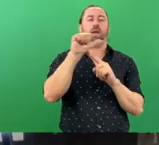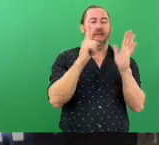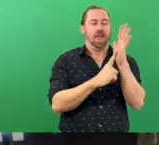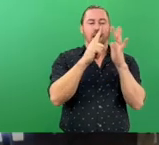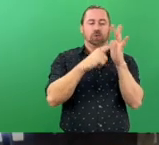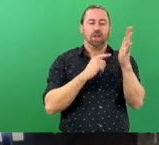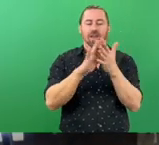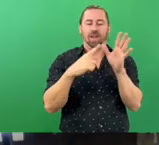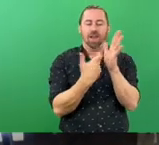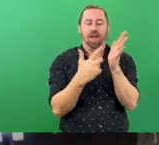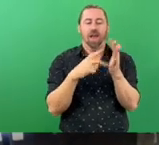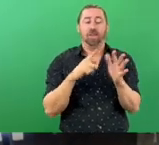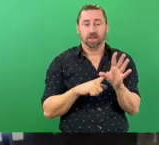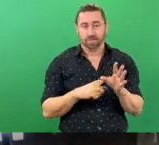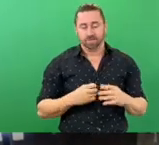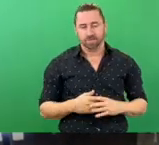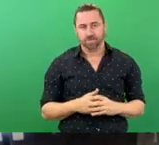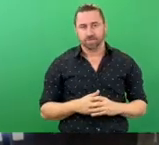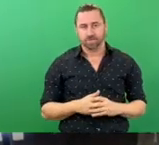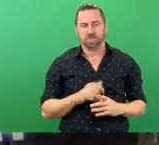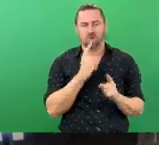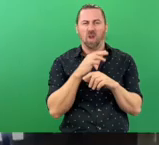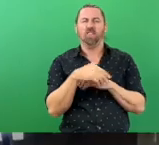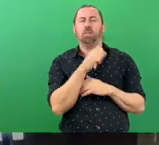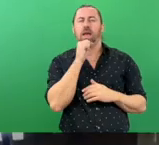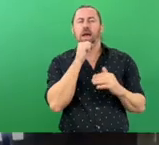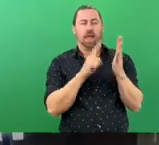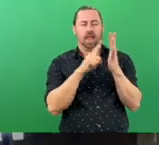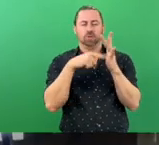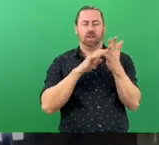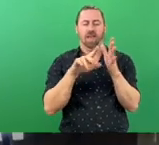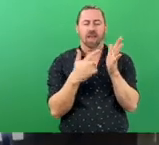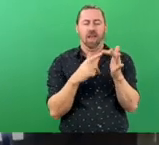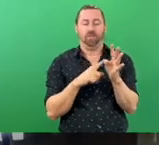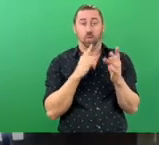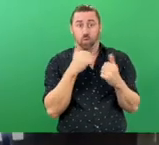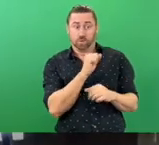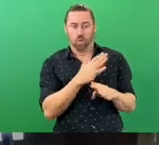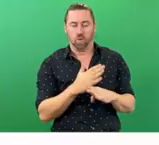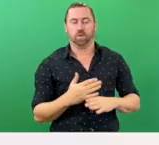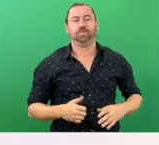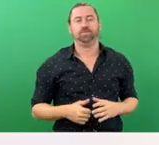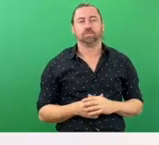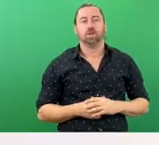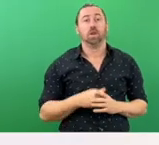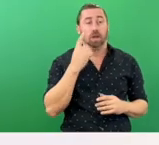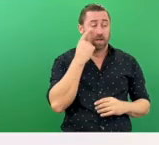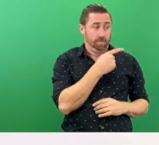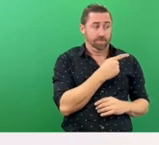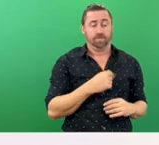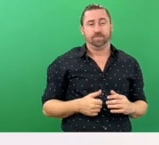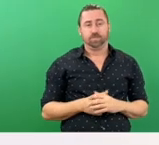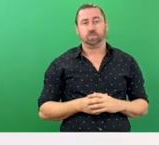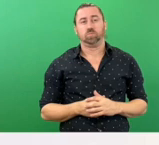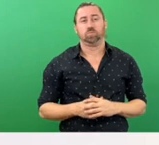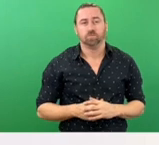back to L.J. Harvey for a minute and talk a little bit about him, because this is the work we're going to be using today. All right, so if we look here,